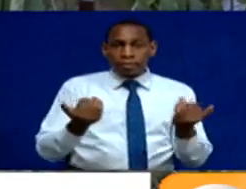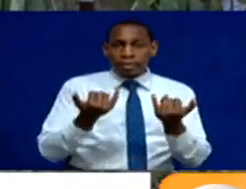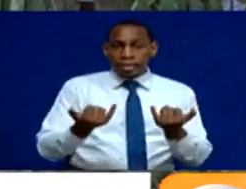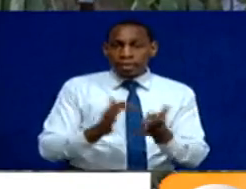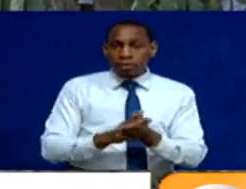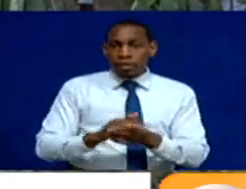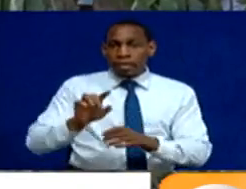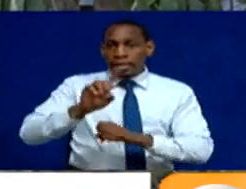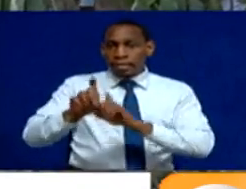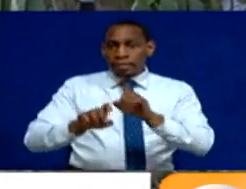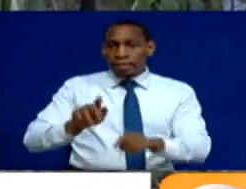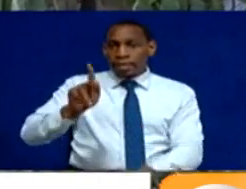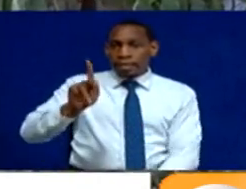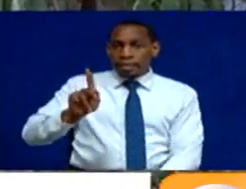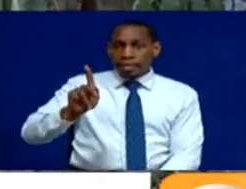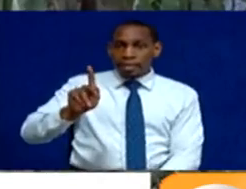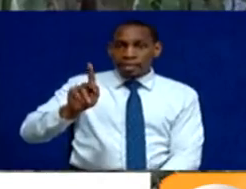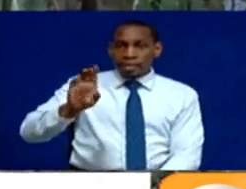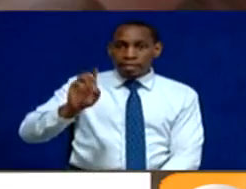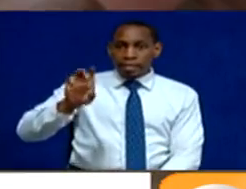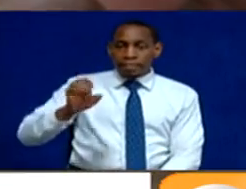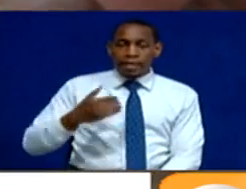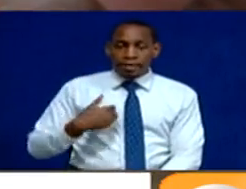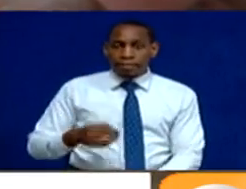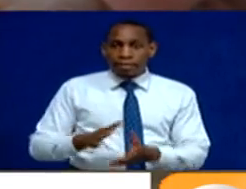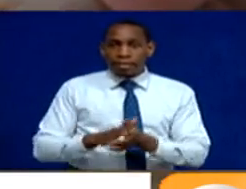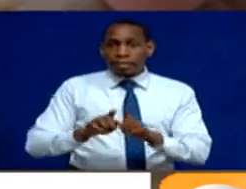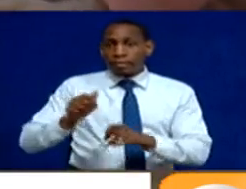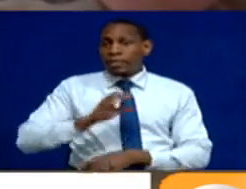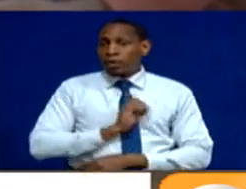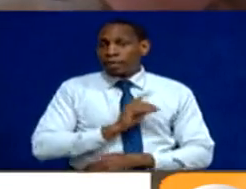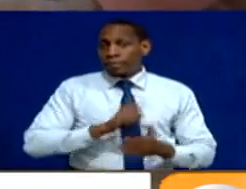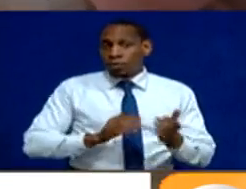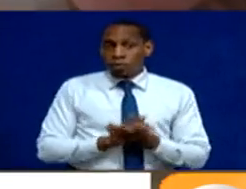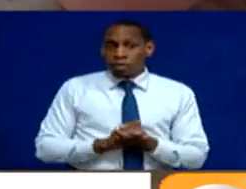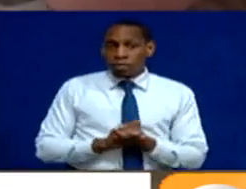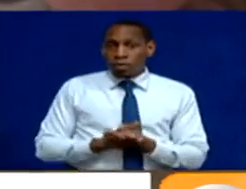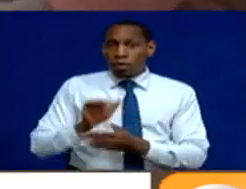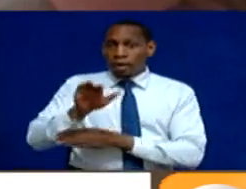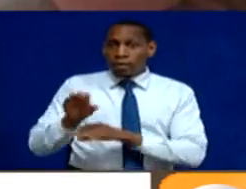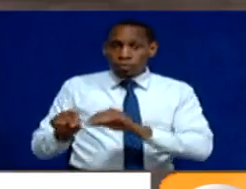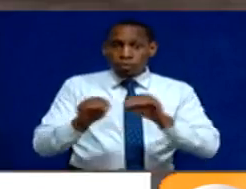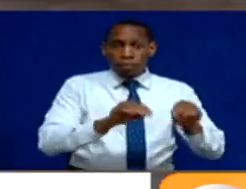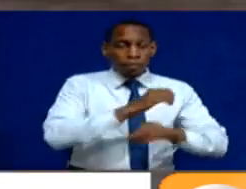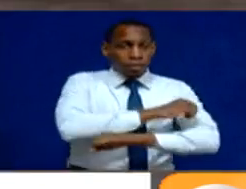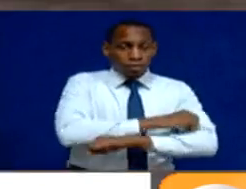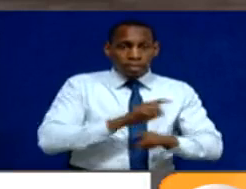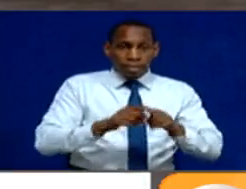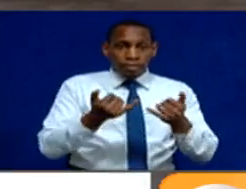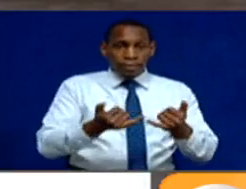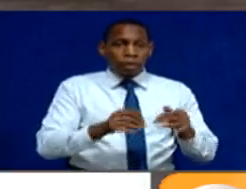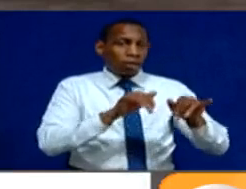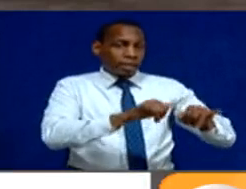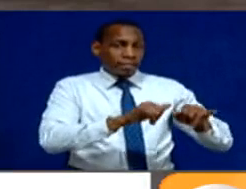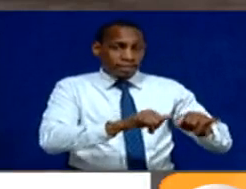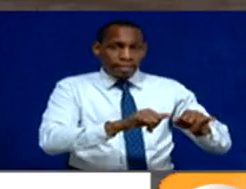are KCPE candidates. Those displaced are also afraid of being asked to vacate the school where they are